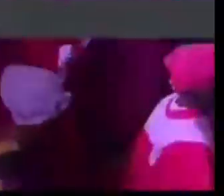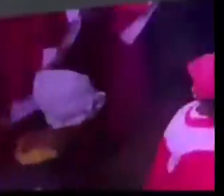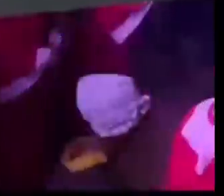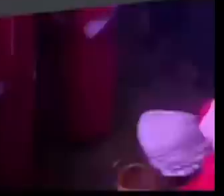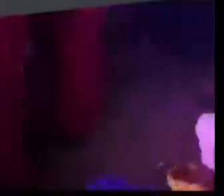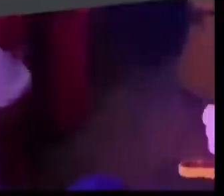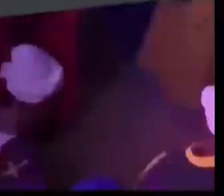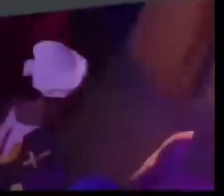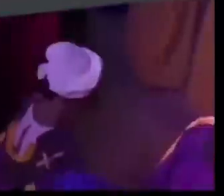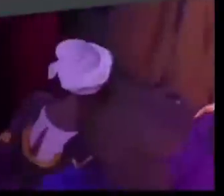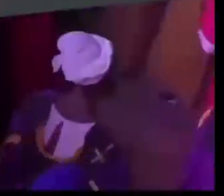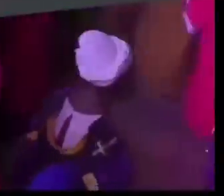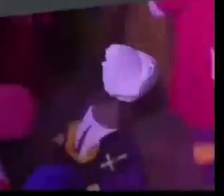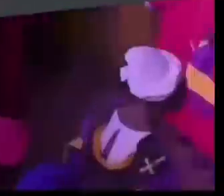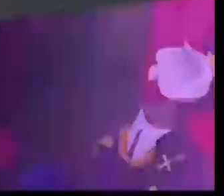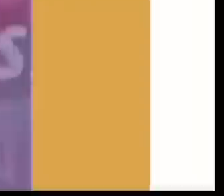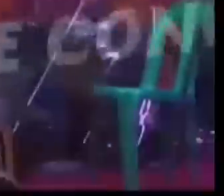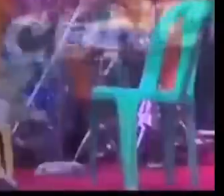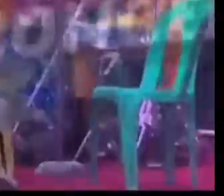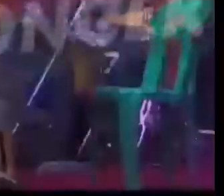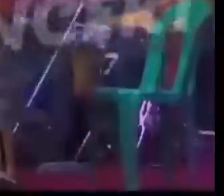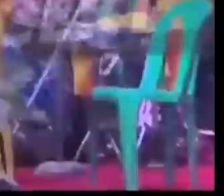Ṣé bí ọba mass choir press concert?